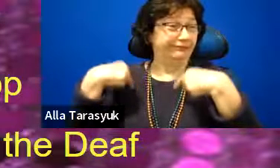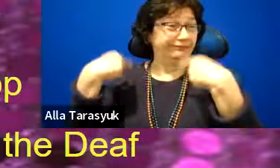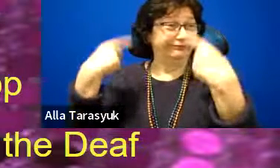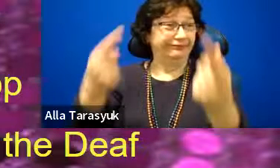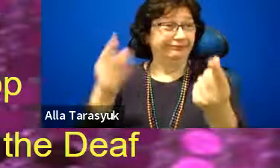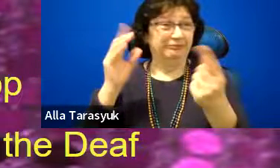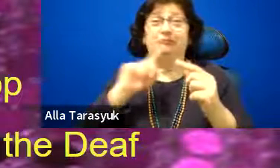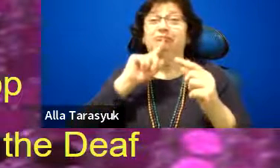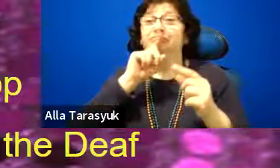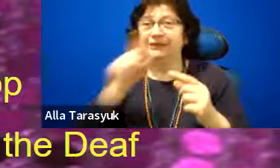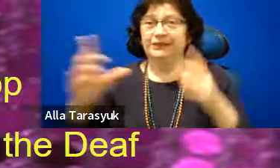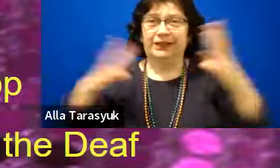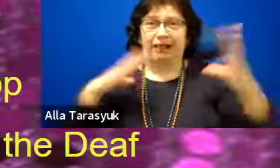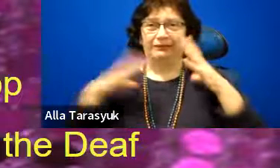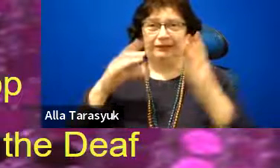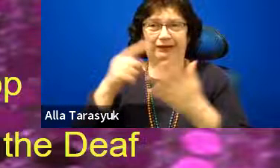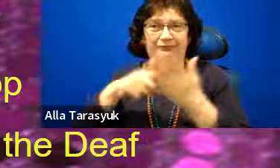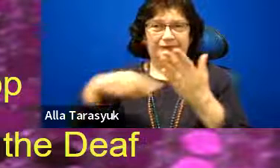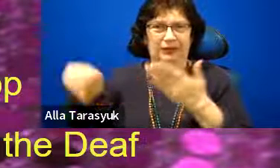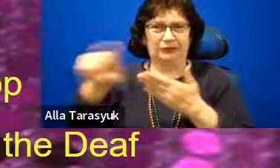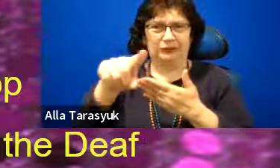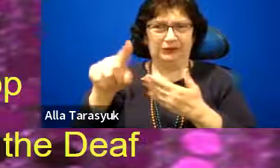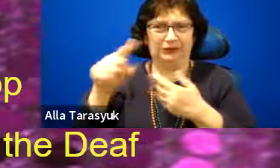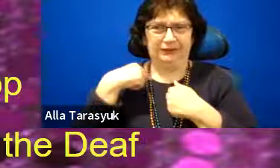to learn some Mardi Gras signs.